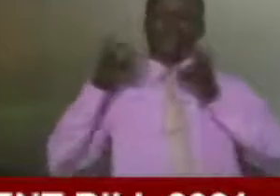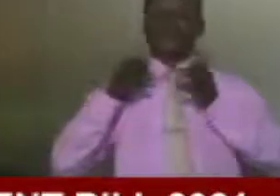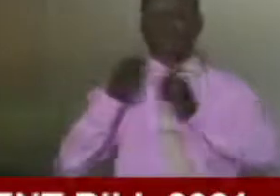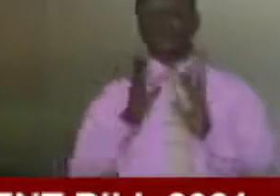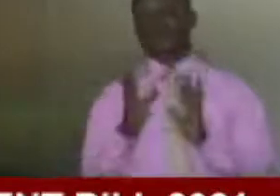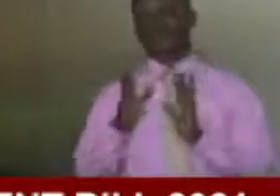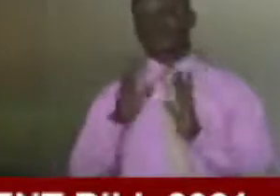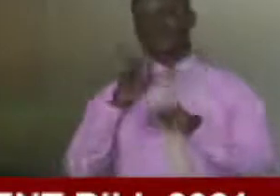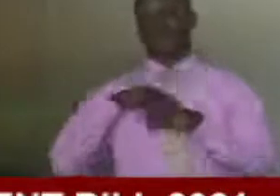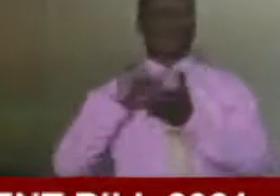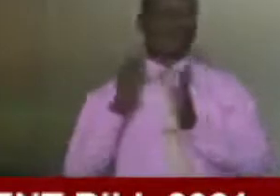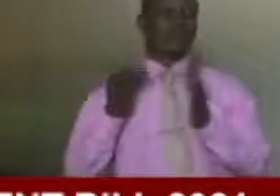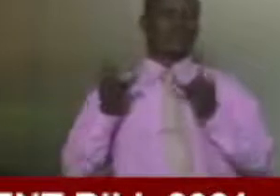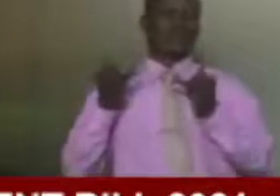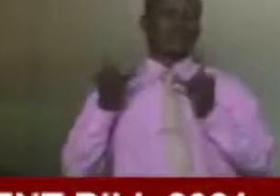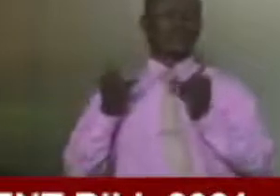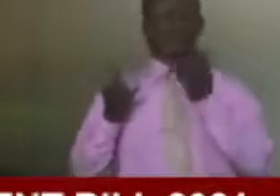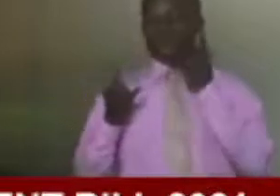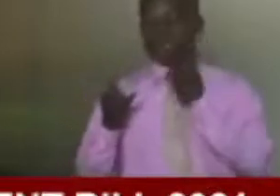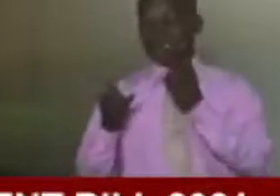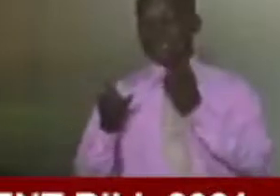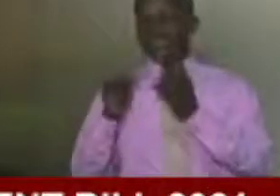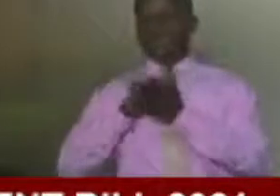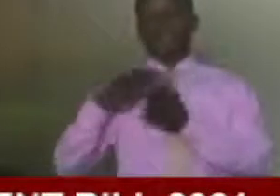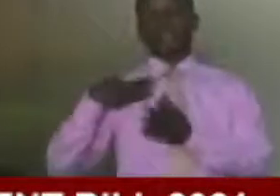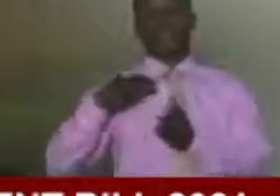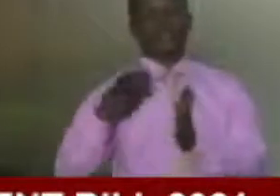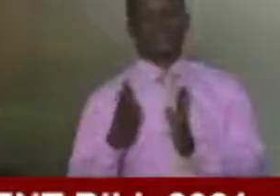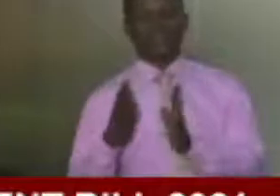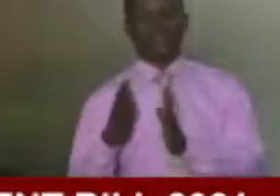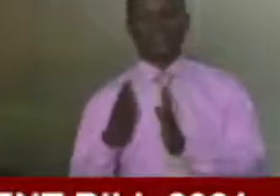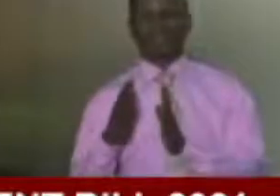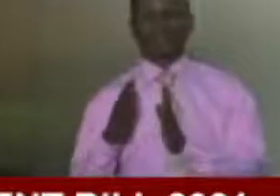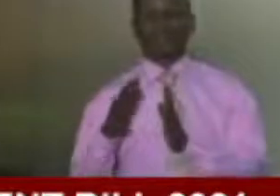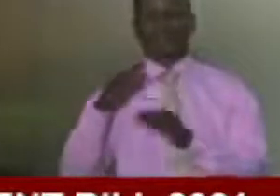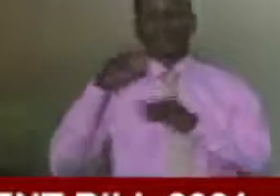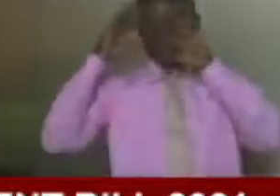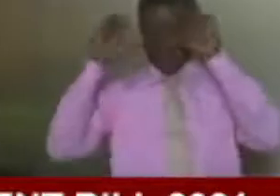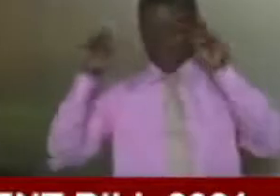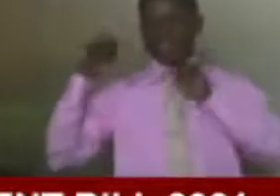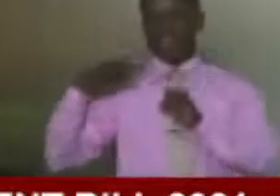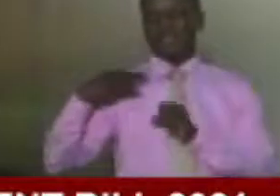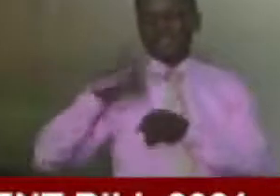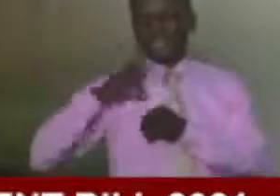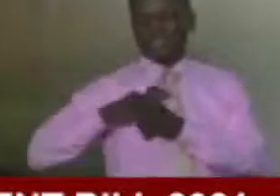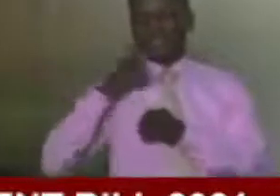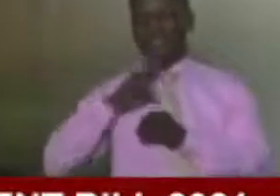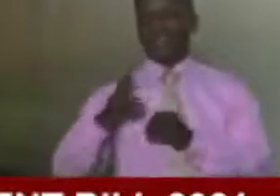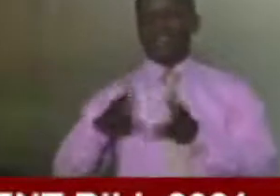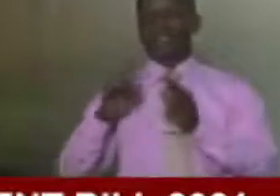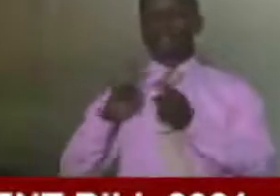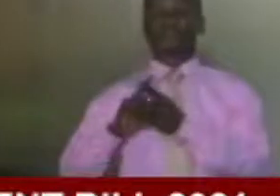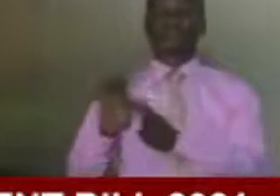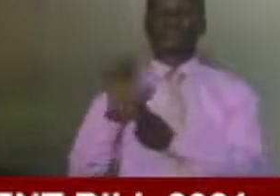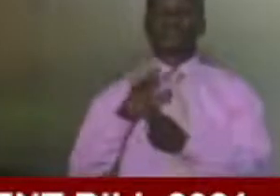the section, it now seems to say that candidates seeking presidential election are allowed to increase their cash hold from 1